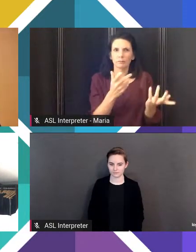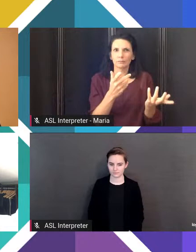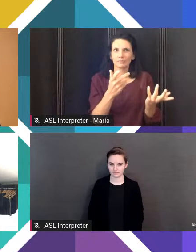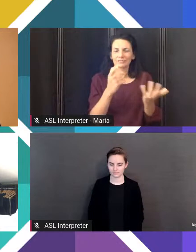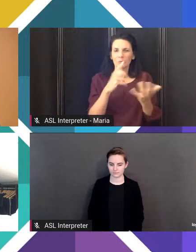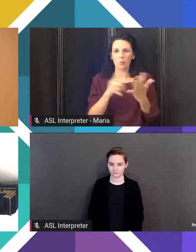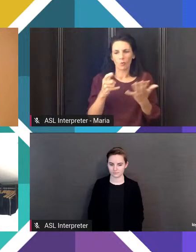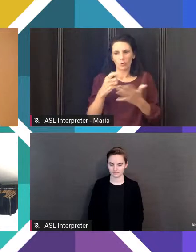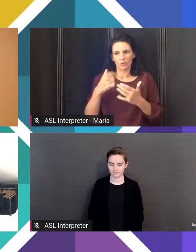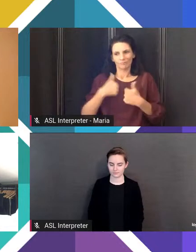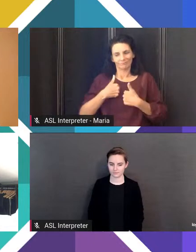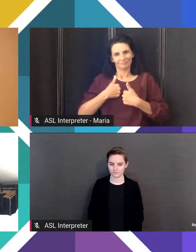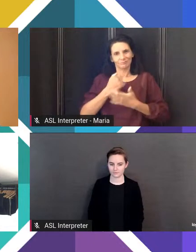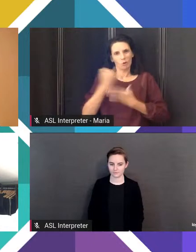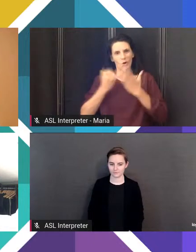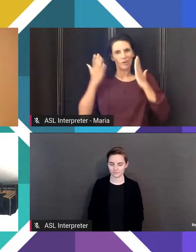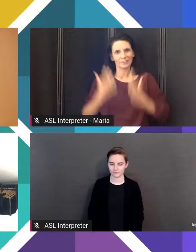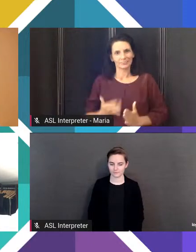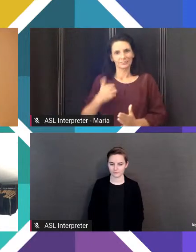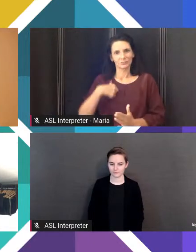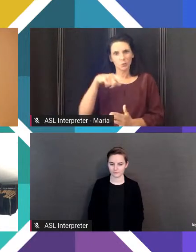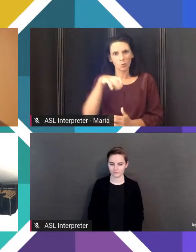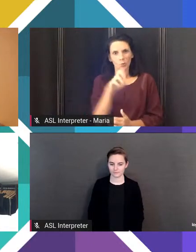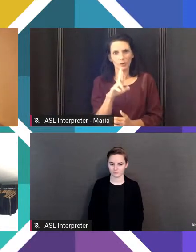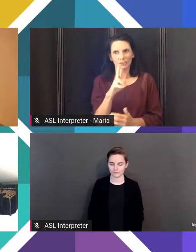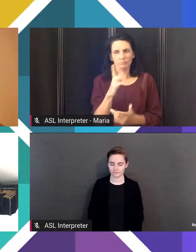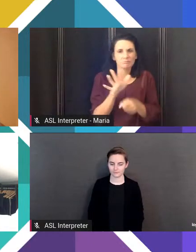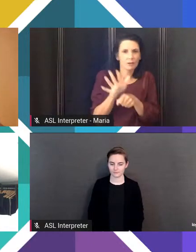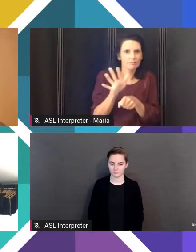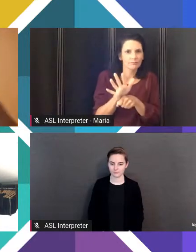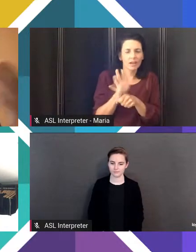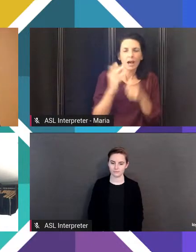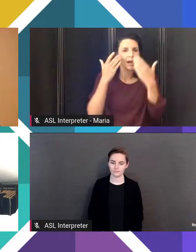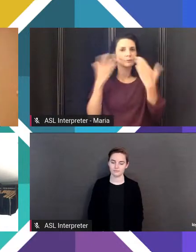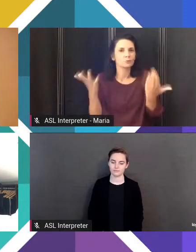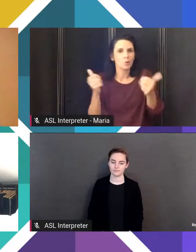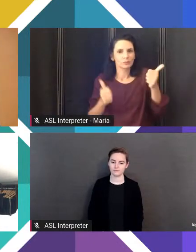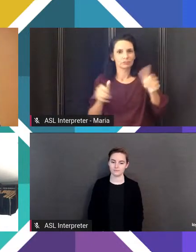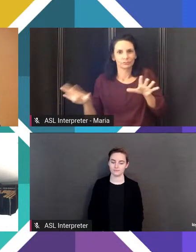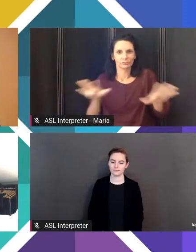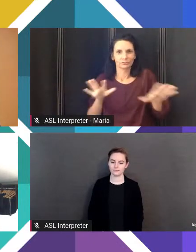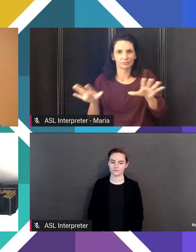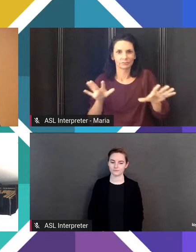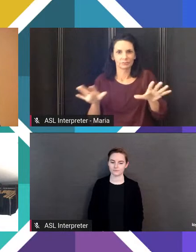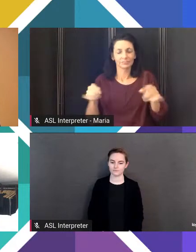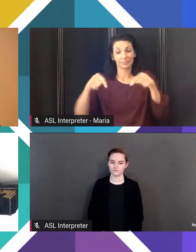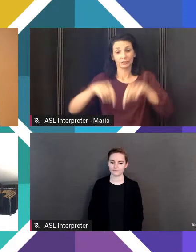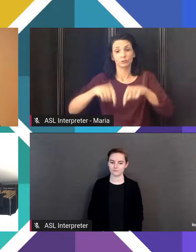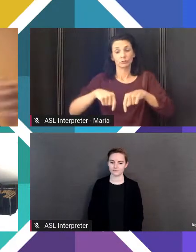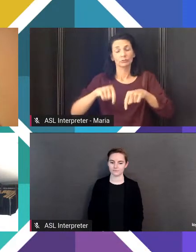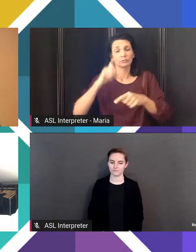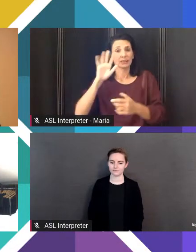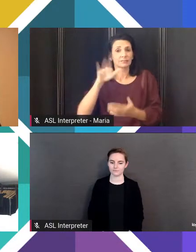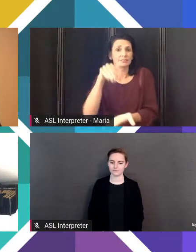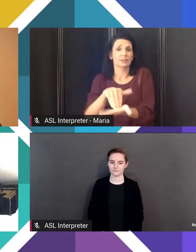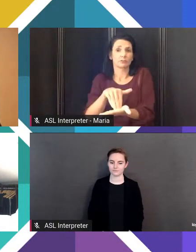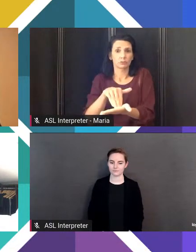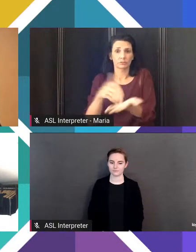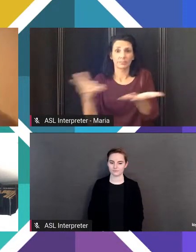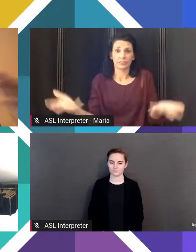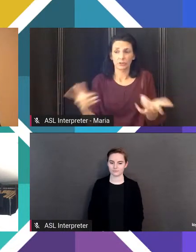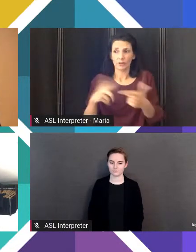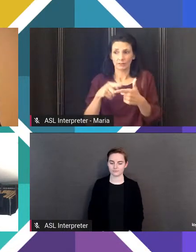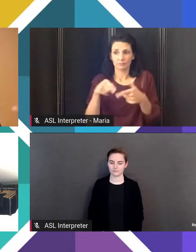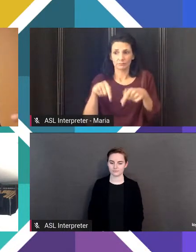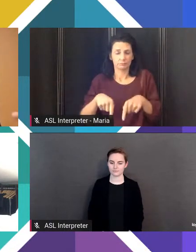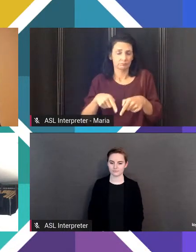And I will admit, I don't really know the answer. I guess what I have done within the center walls and within our gallery is